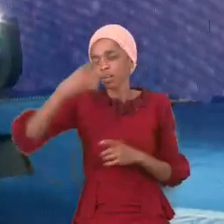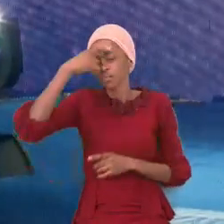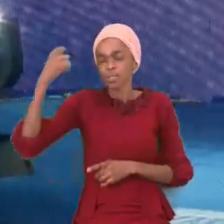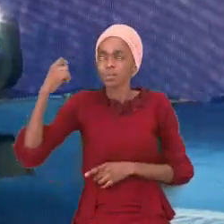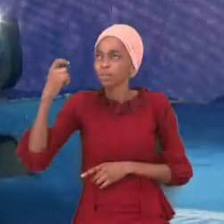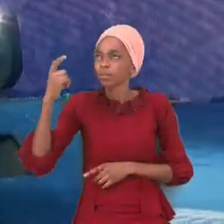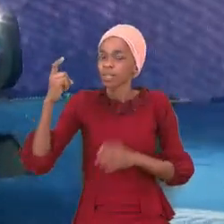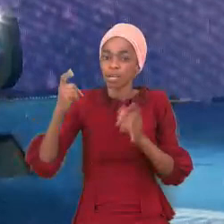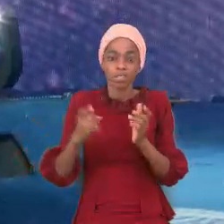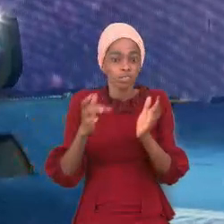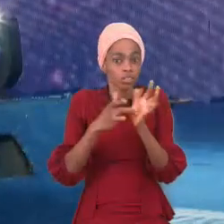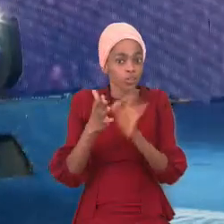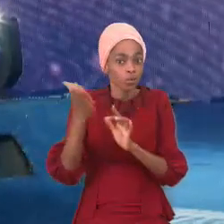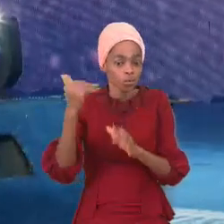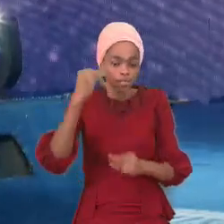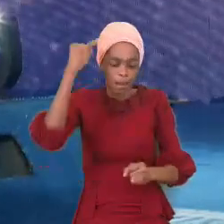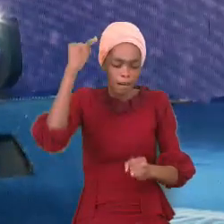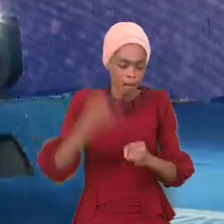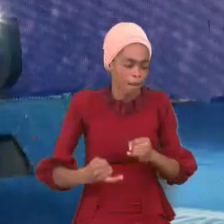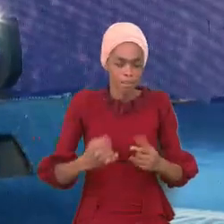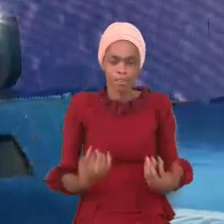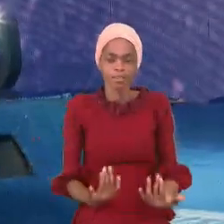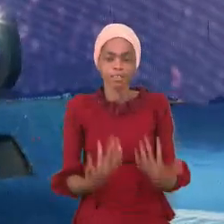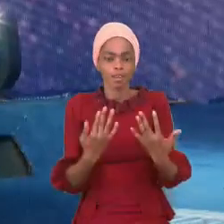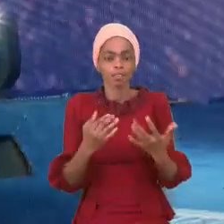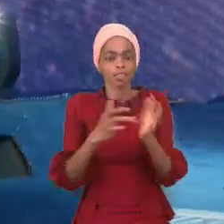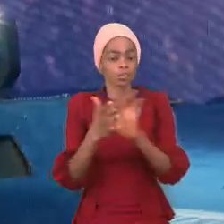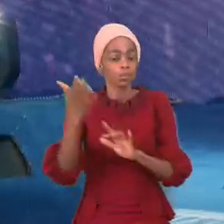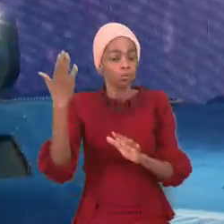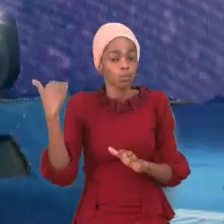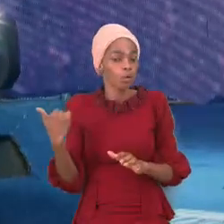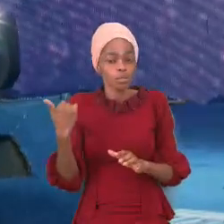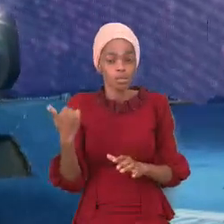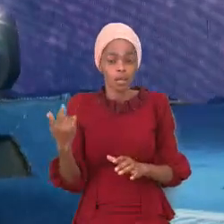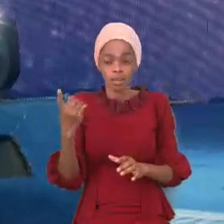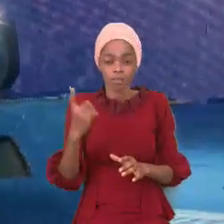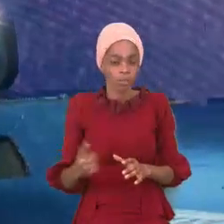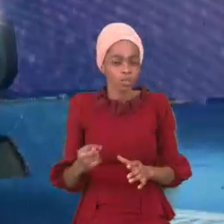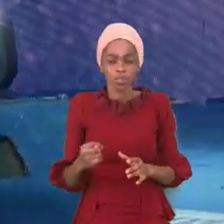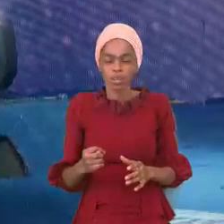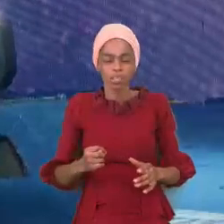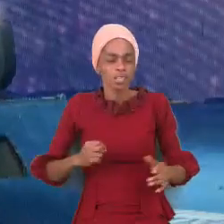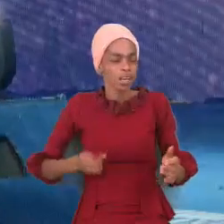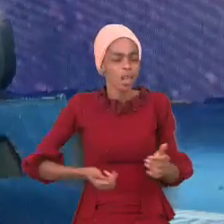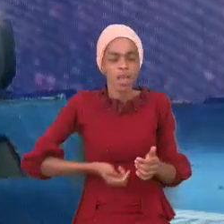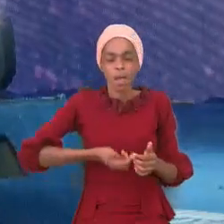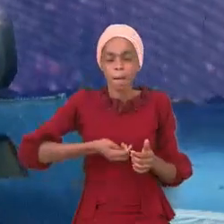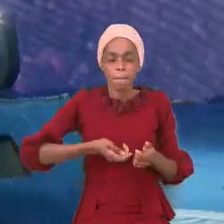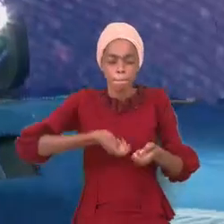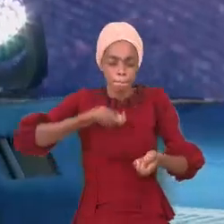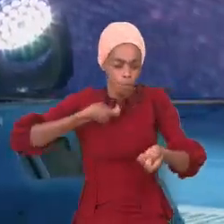was the final sacrifice, because he was the foremost substitute,